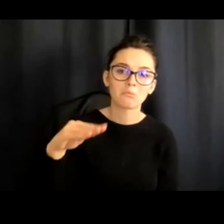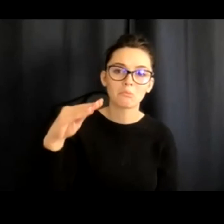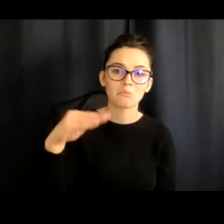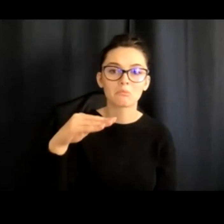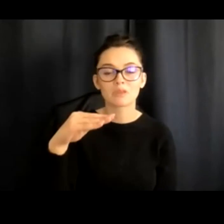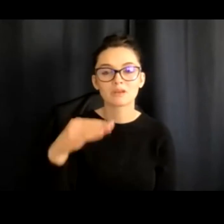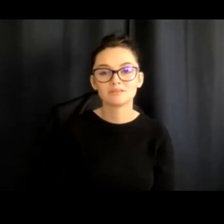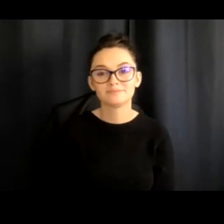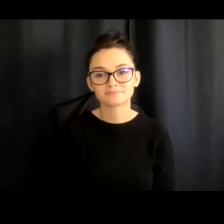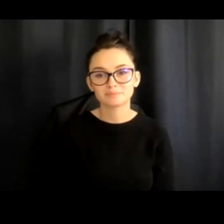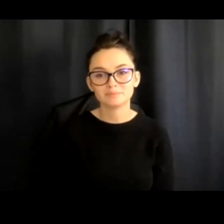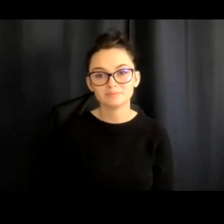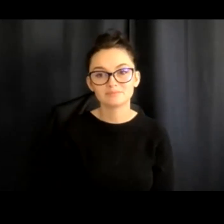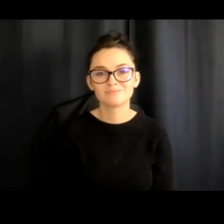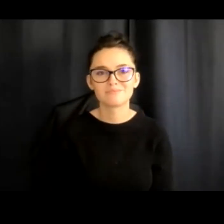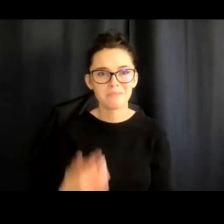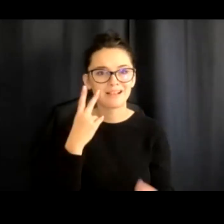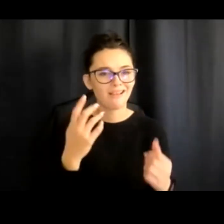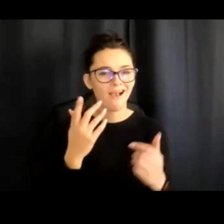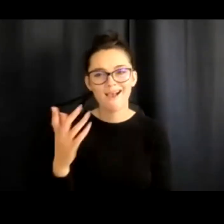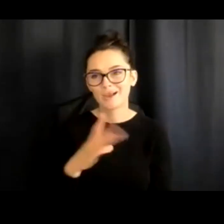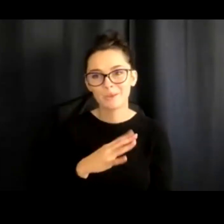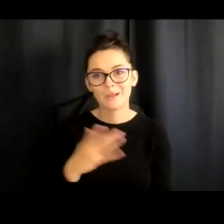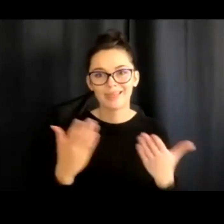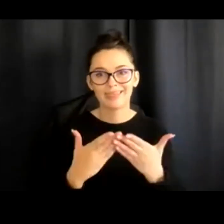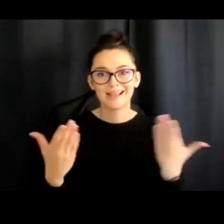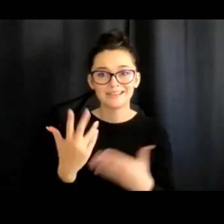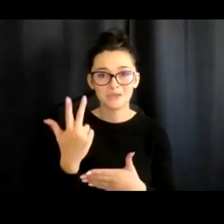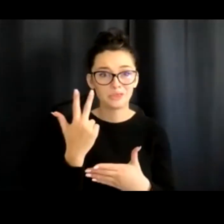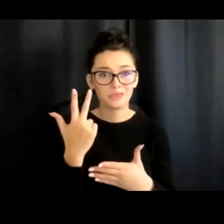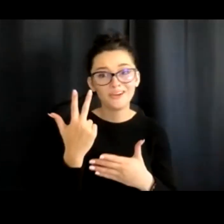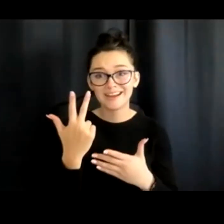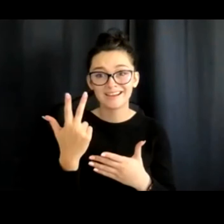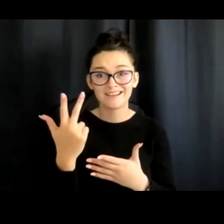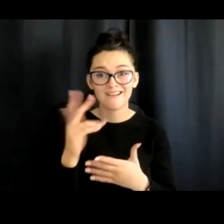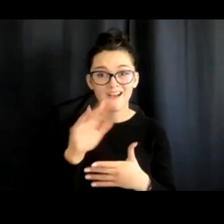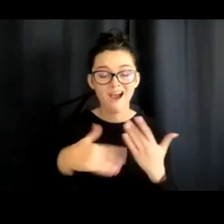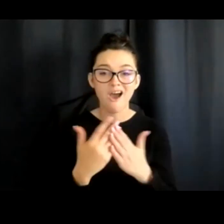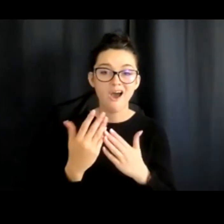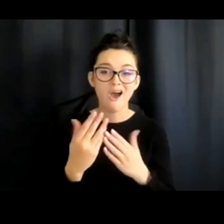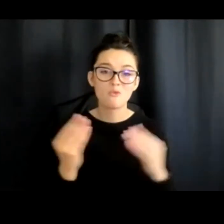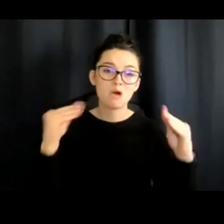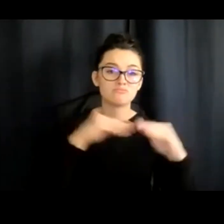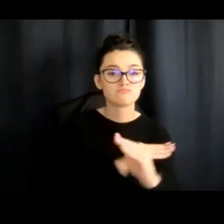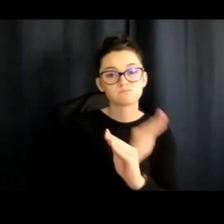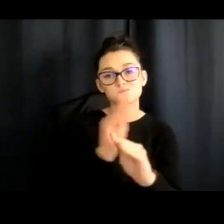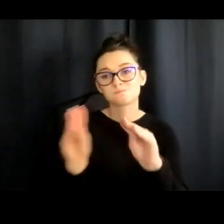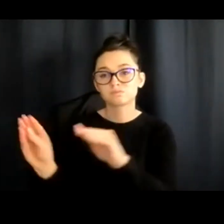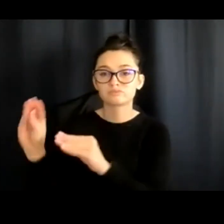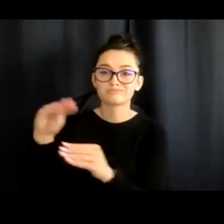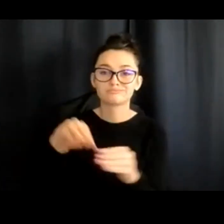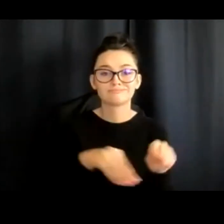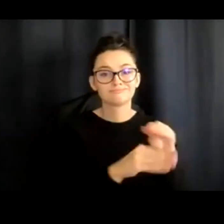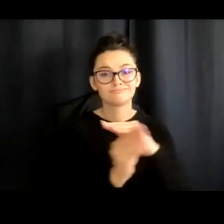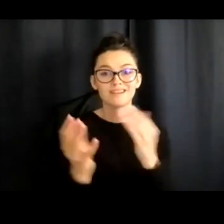so we saw all kinds of cool stuff, all 3 of them at times. It would go, all 3 of them were coming together and doing all kinds of stuff.